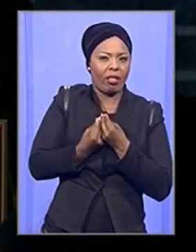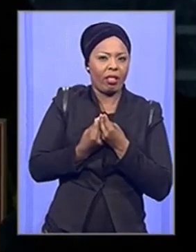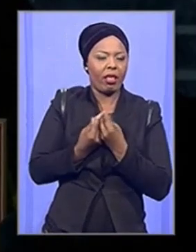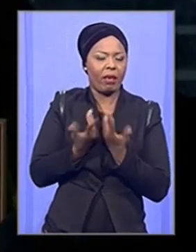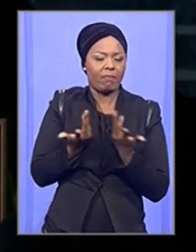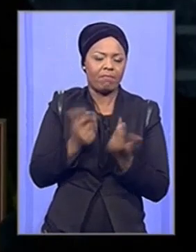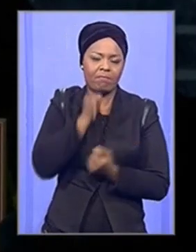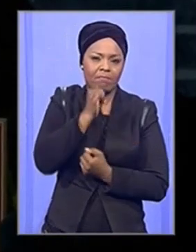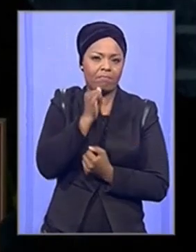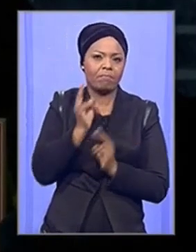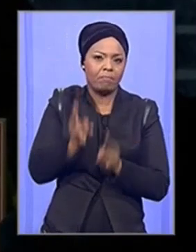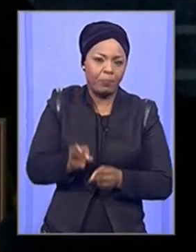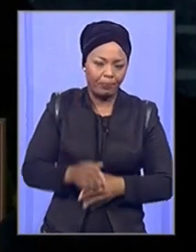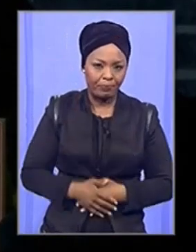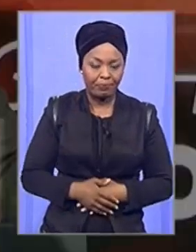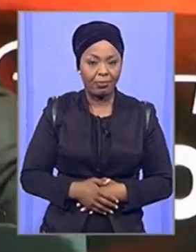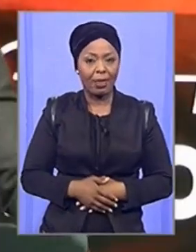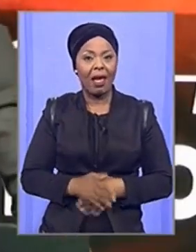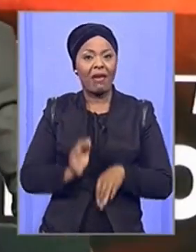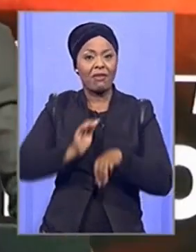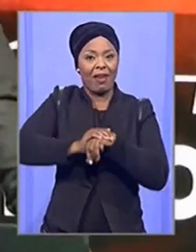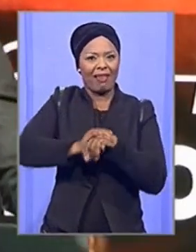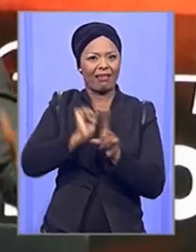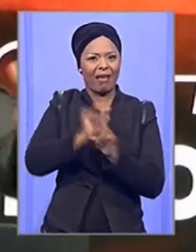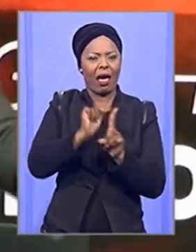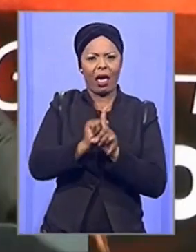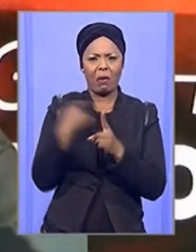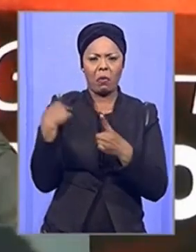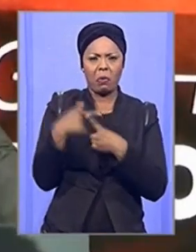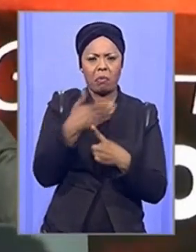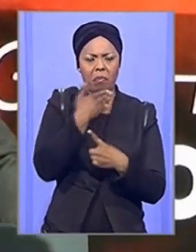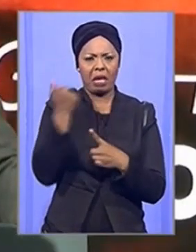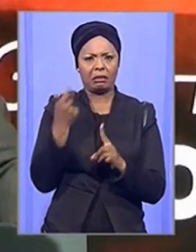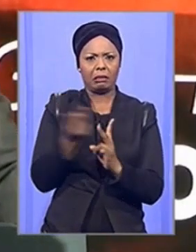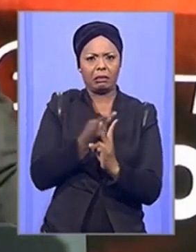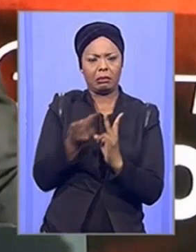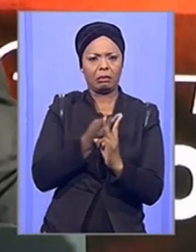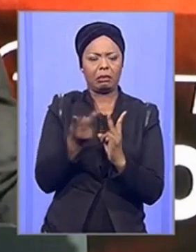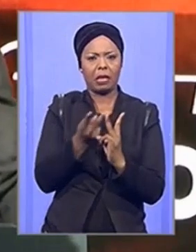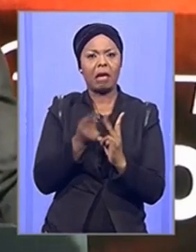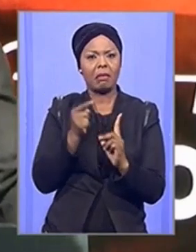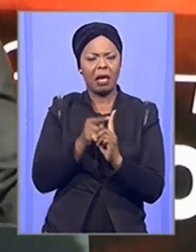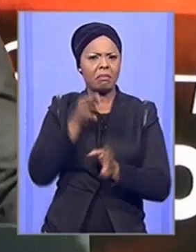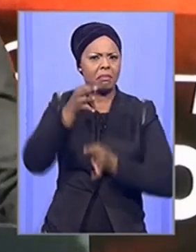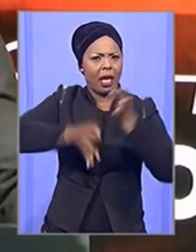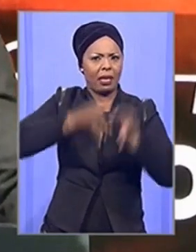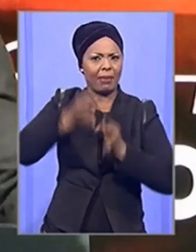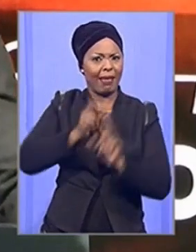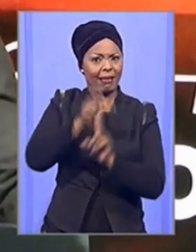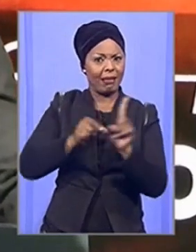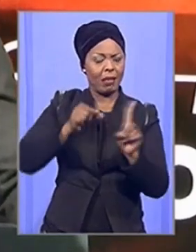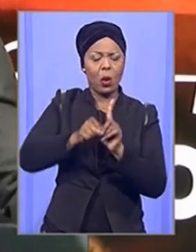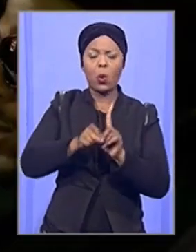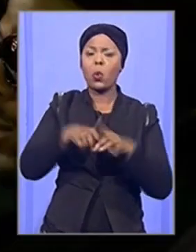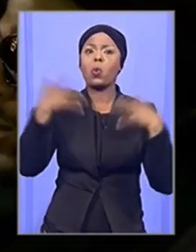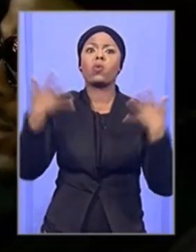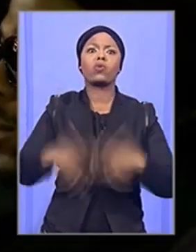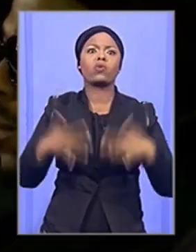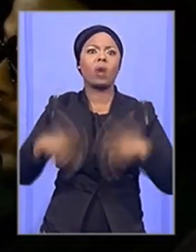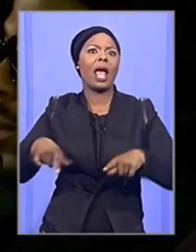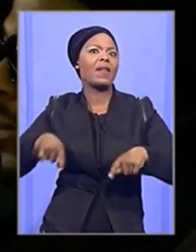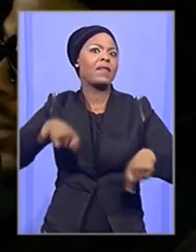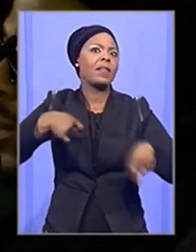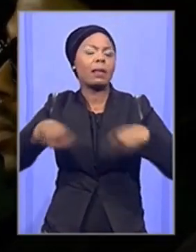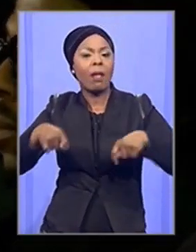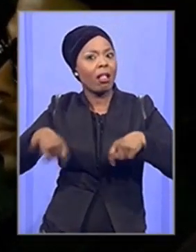sa TKZEE le mogwera wa Tokollo Kabelo Mabalane o hlalositše Magesh bjalo ka motho yo a bego a na le mafolofolo le